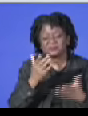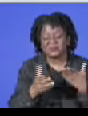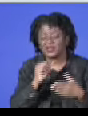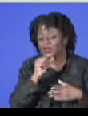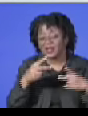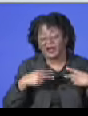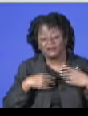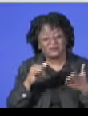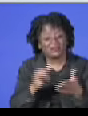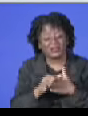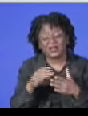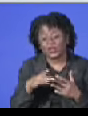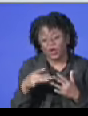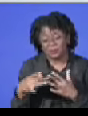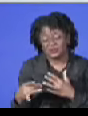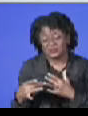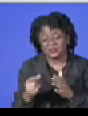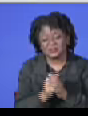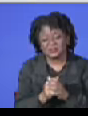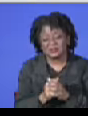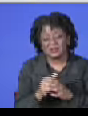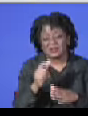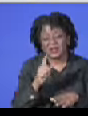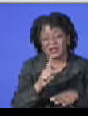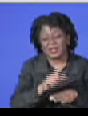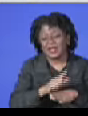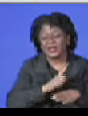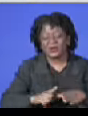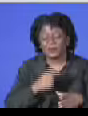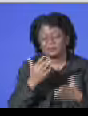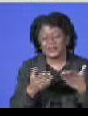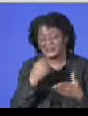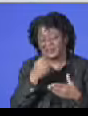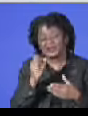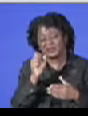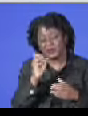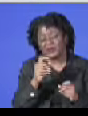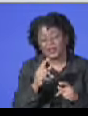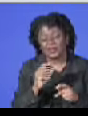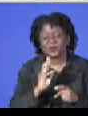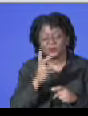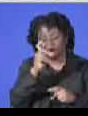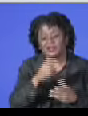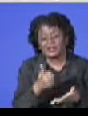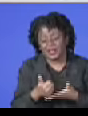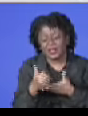look at the whole scenario. The landlord got to look at the scenario and say, okay, we got to help these people. At the same time,